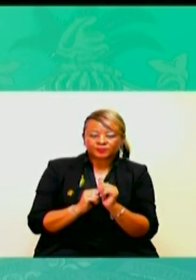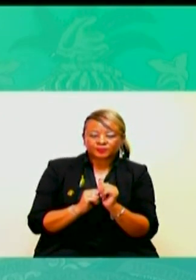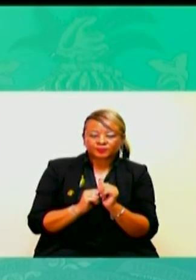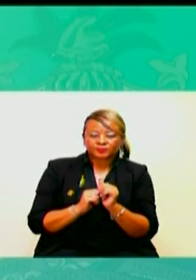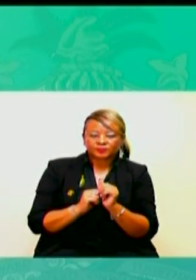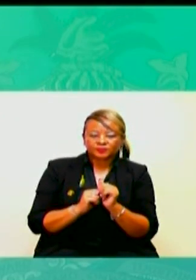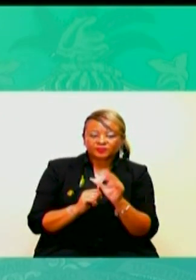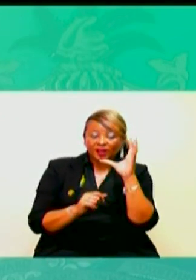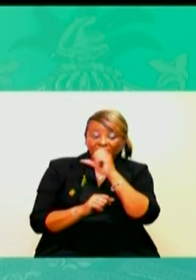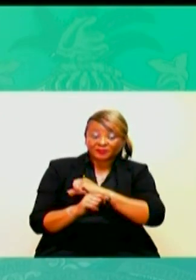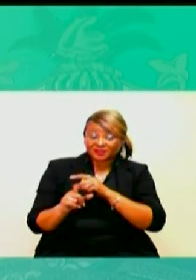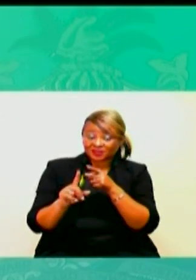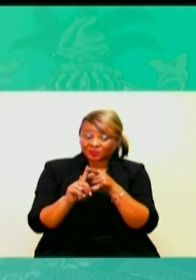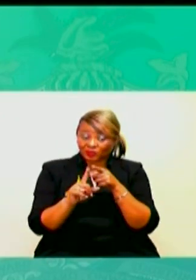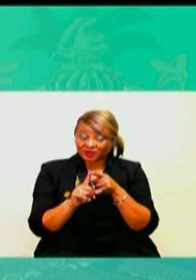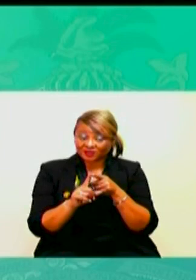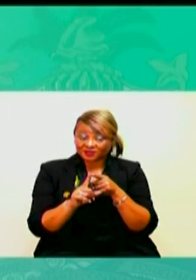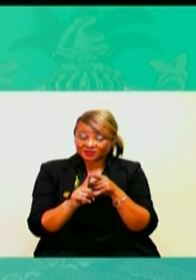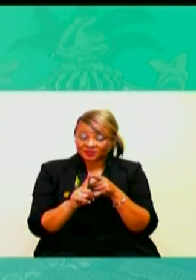I'm missing the point.